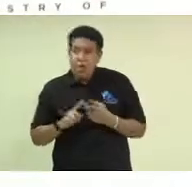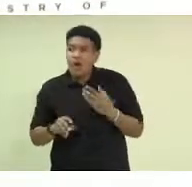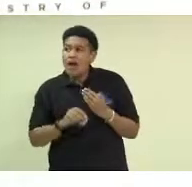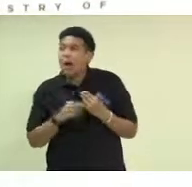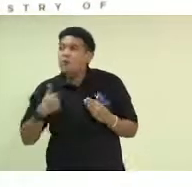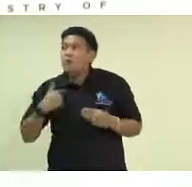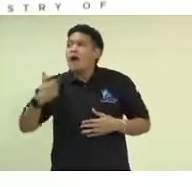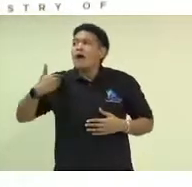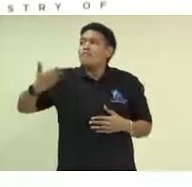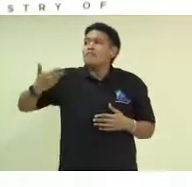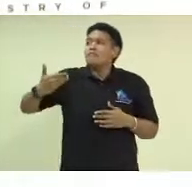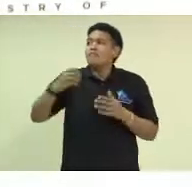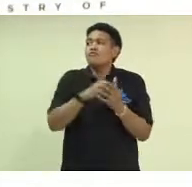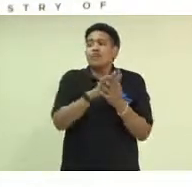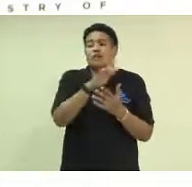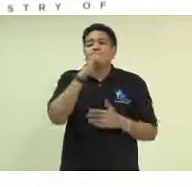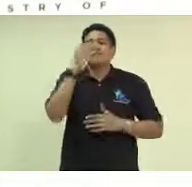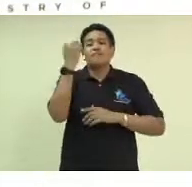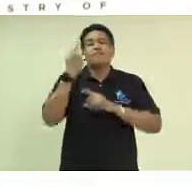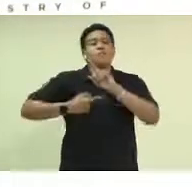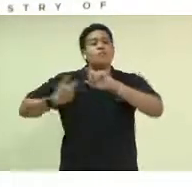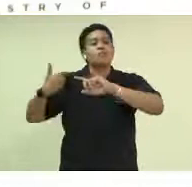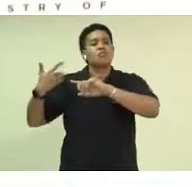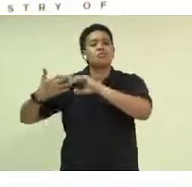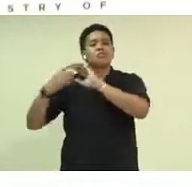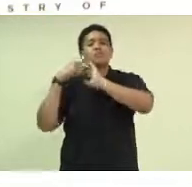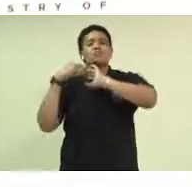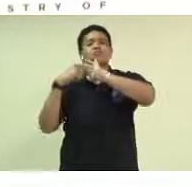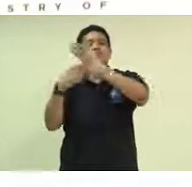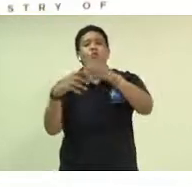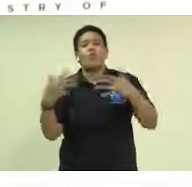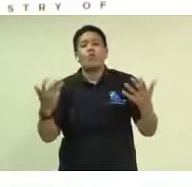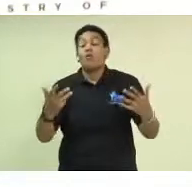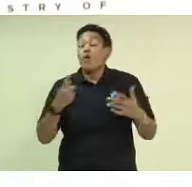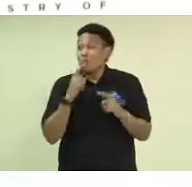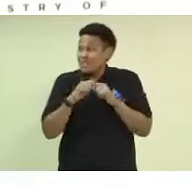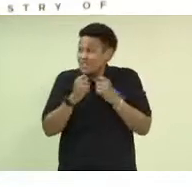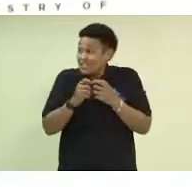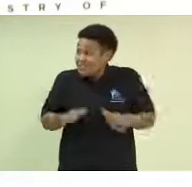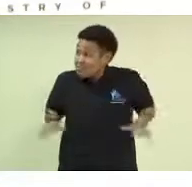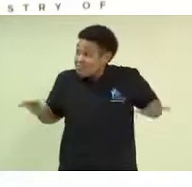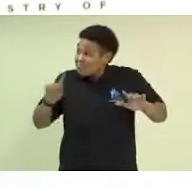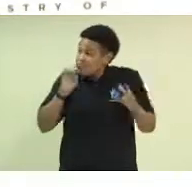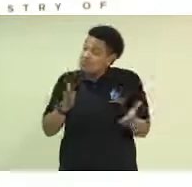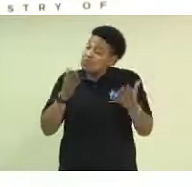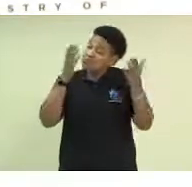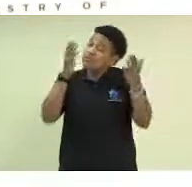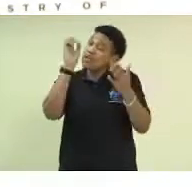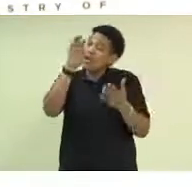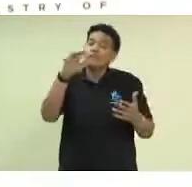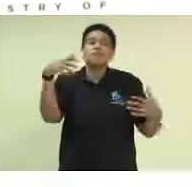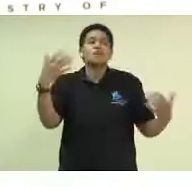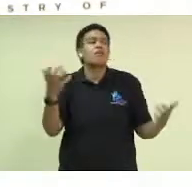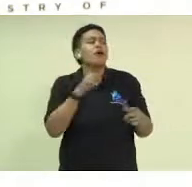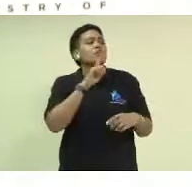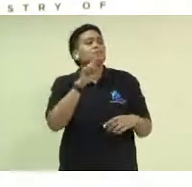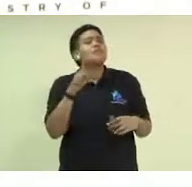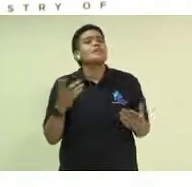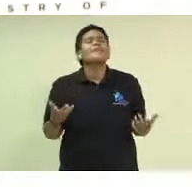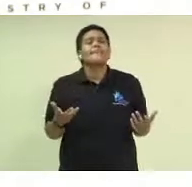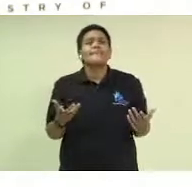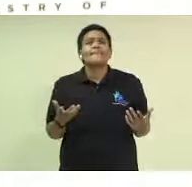have a track record over the last 15 months or so to demonstrate that what the team present